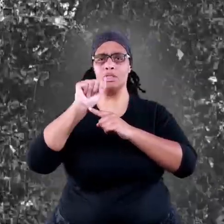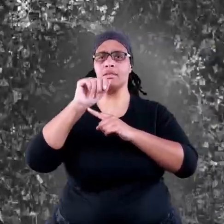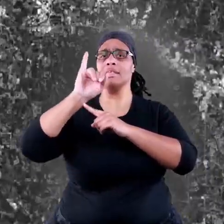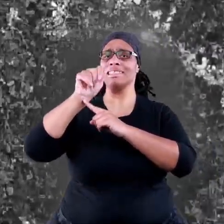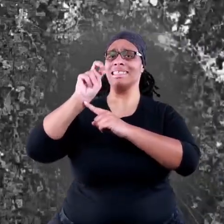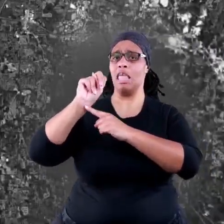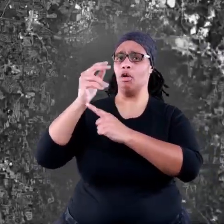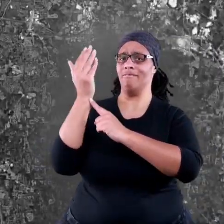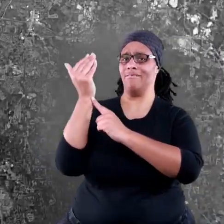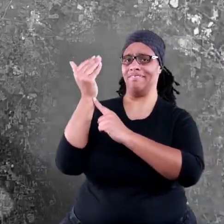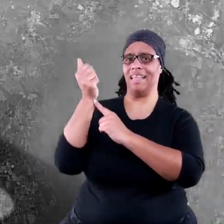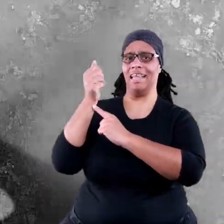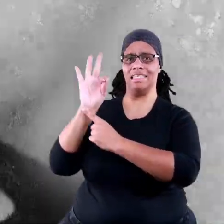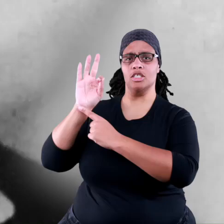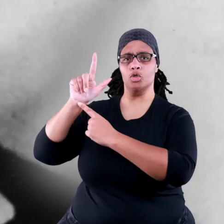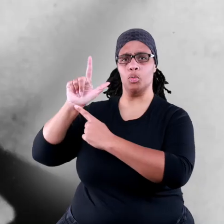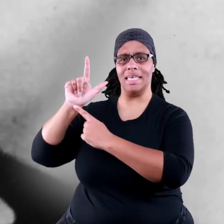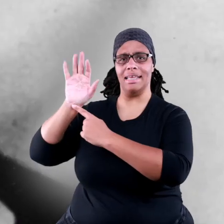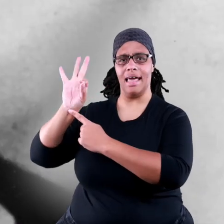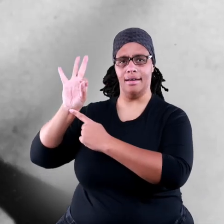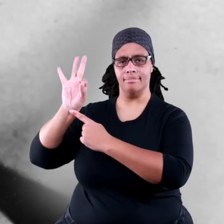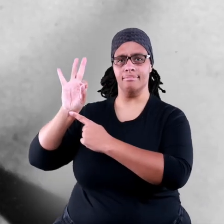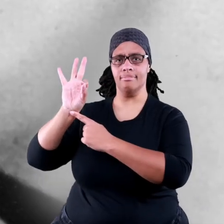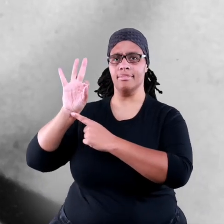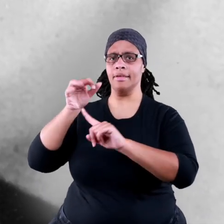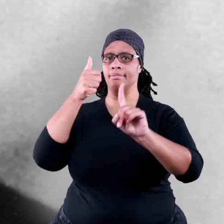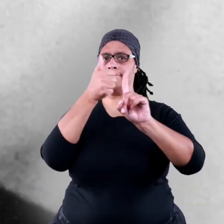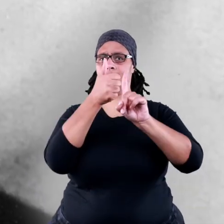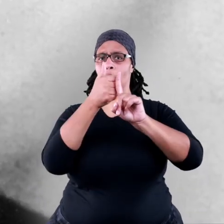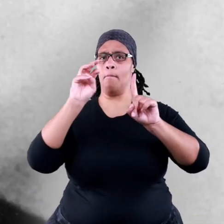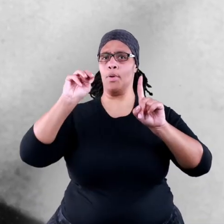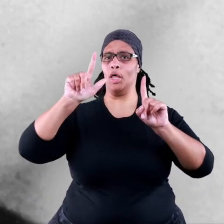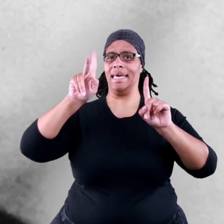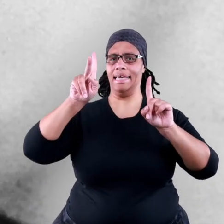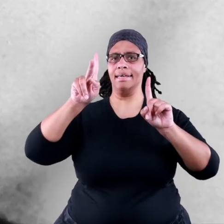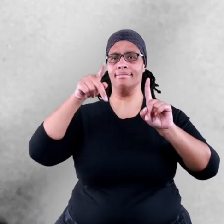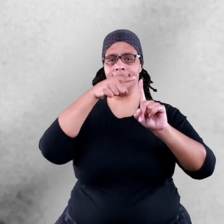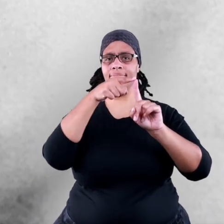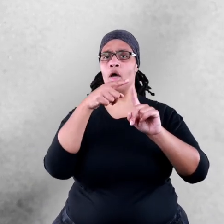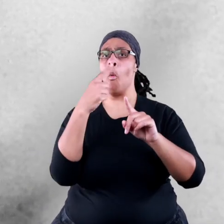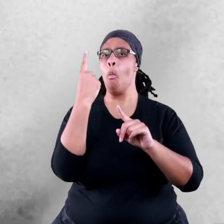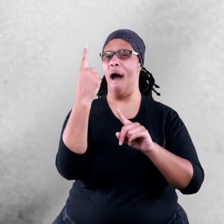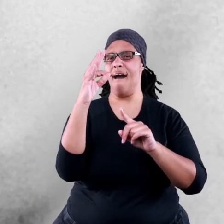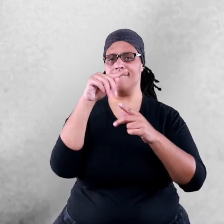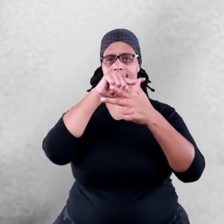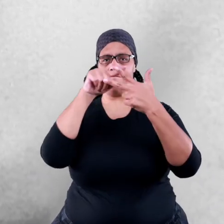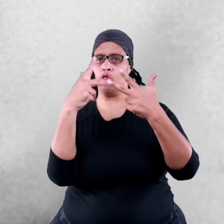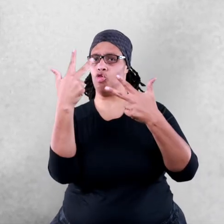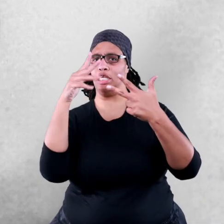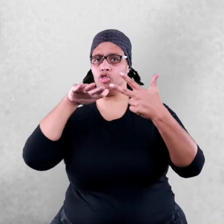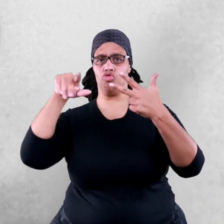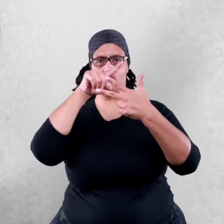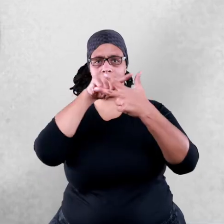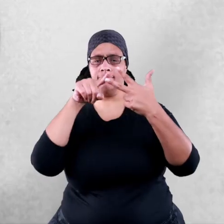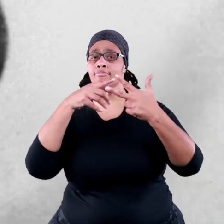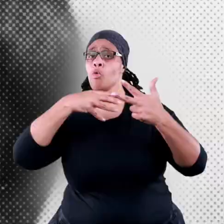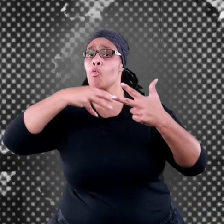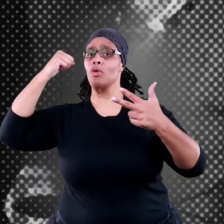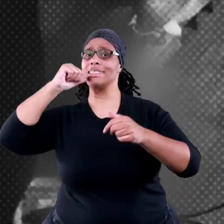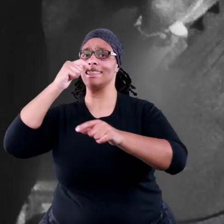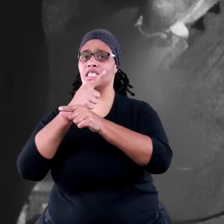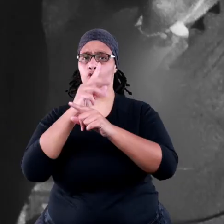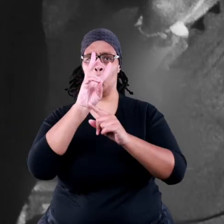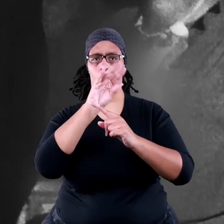15, 1929, little Michael King Jr. became the second of what would be 3 children in the King